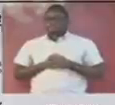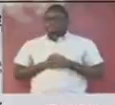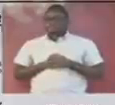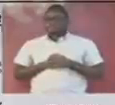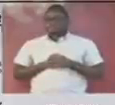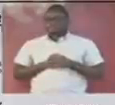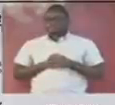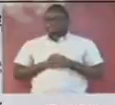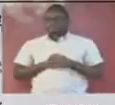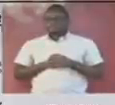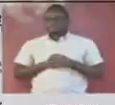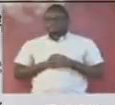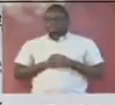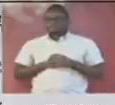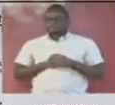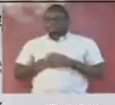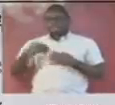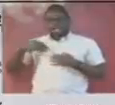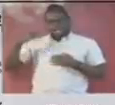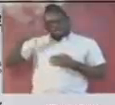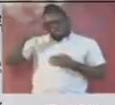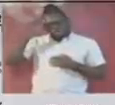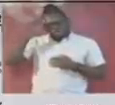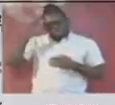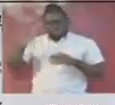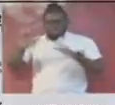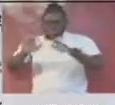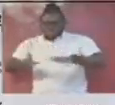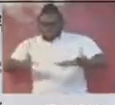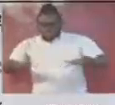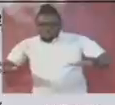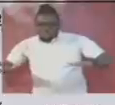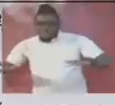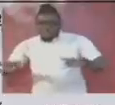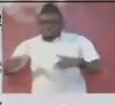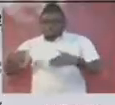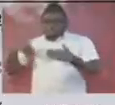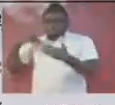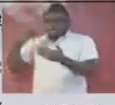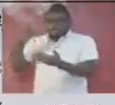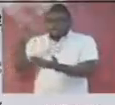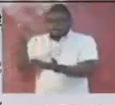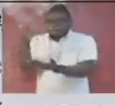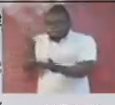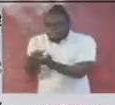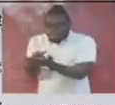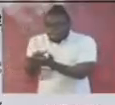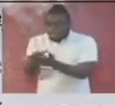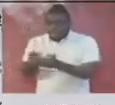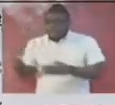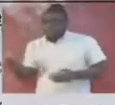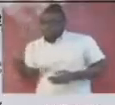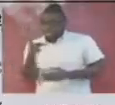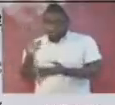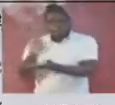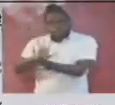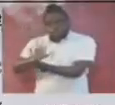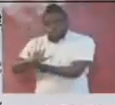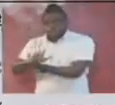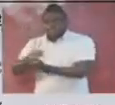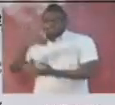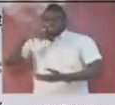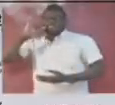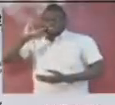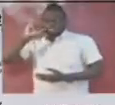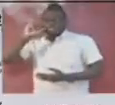that some of our children return to school on Monday, and we go to Dr. Othello, who will give some coping tips for these children and